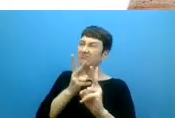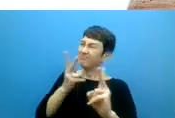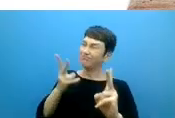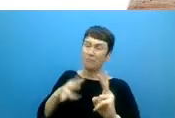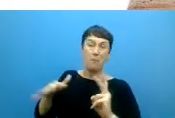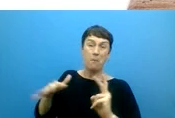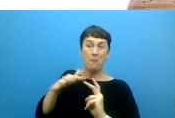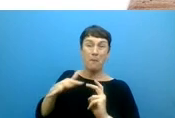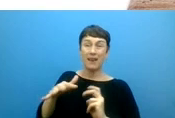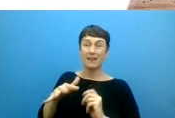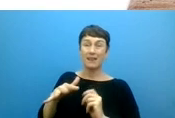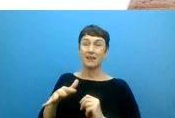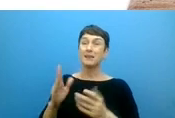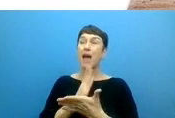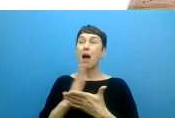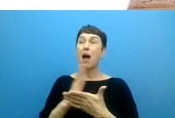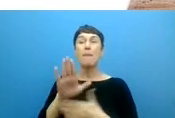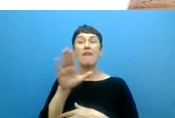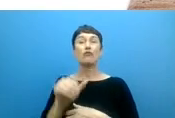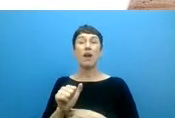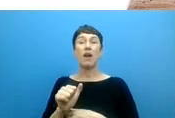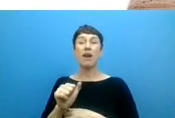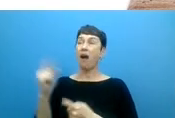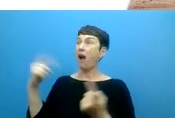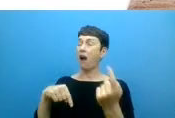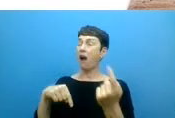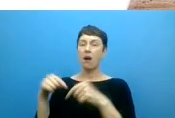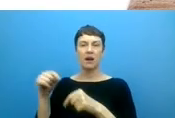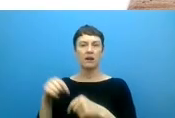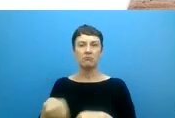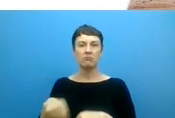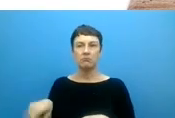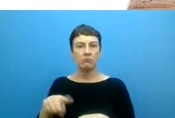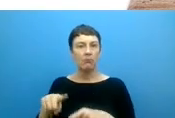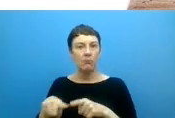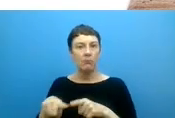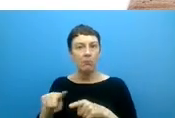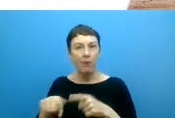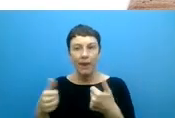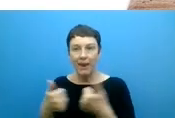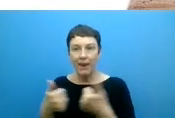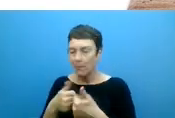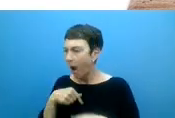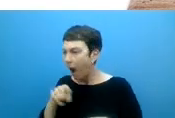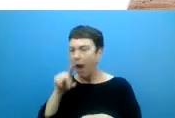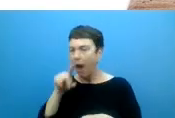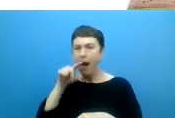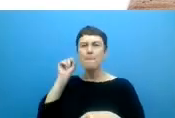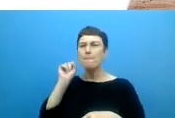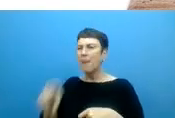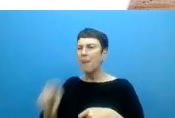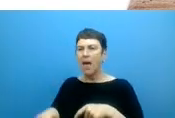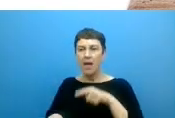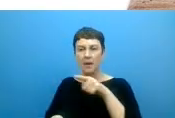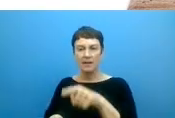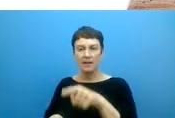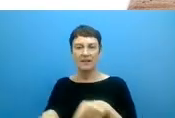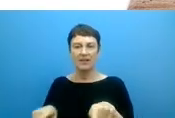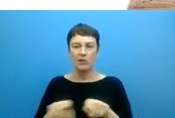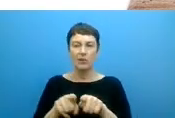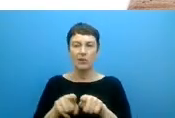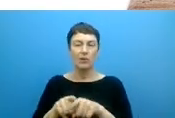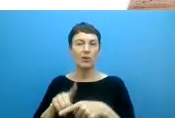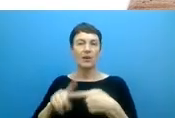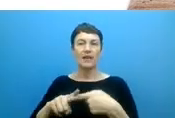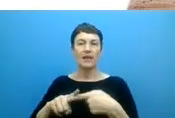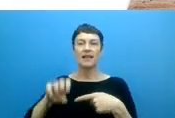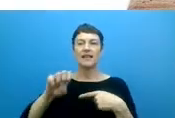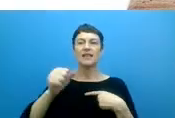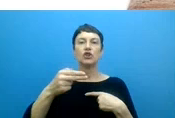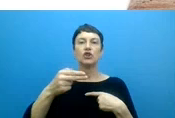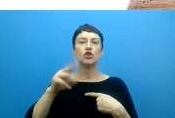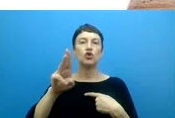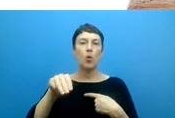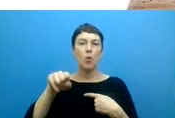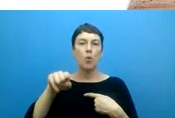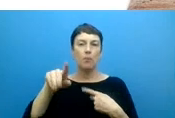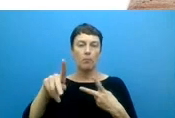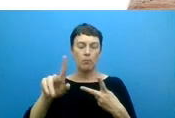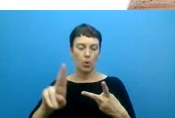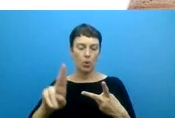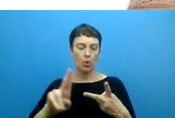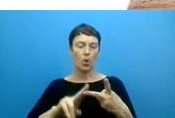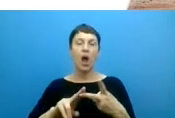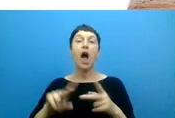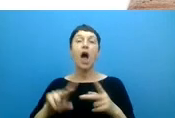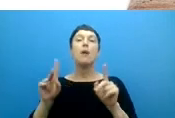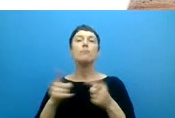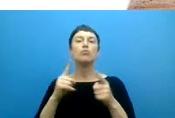the continent in some cases, being able to recognize some of these games. So we played things like Shumpu, Three Sticks, Musical Chairs,